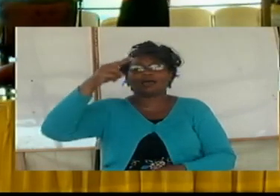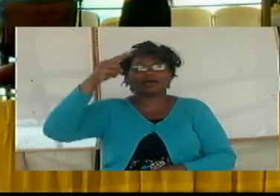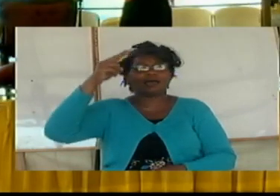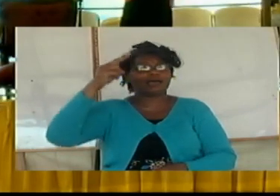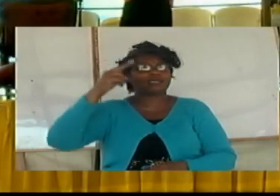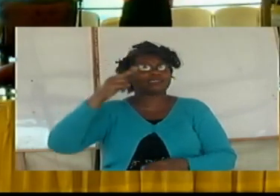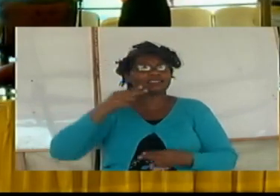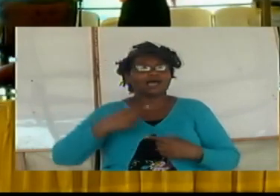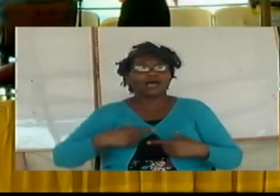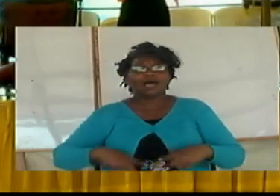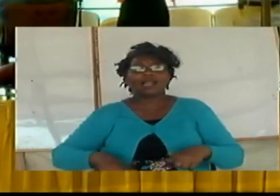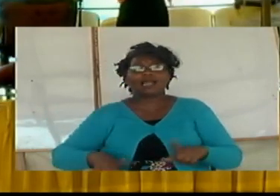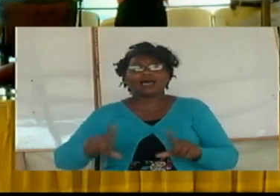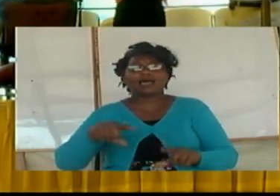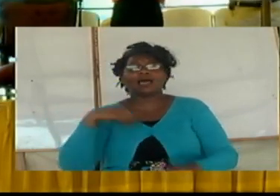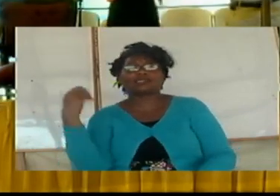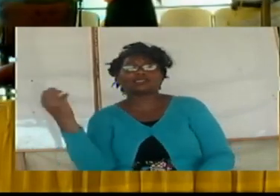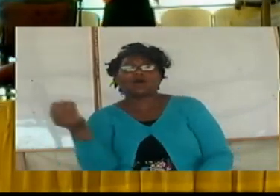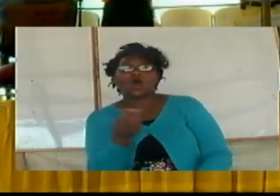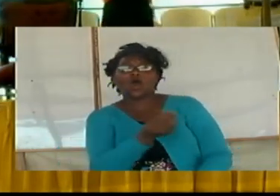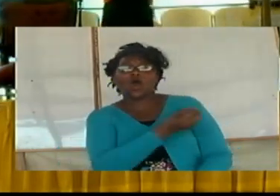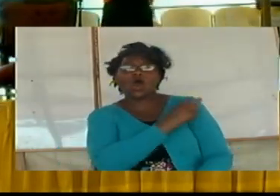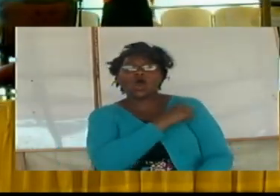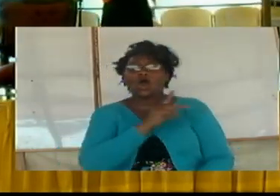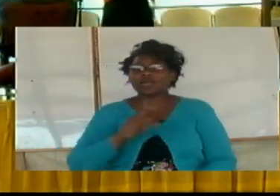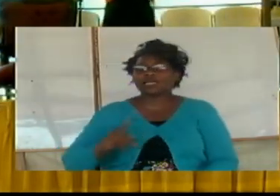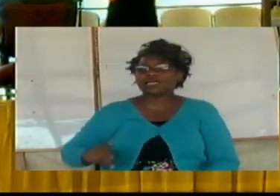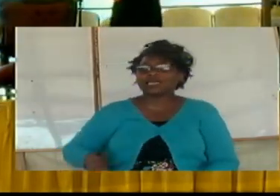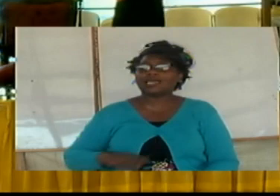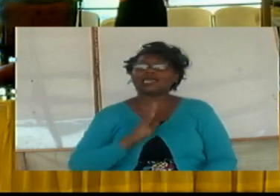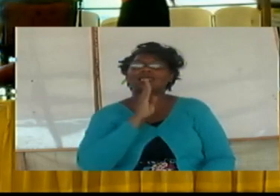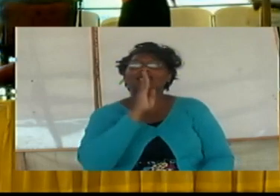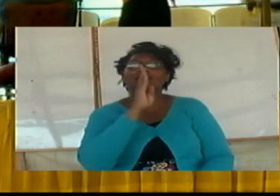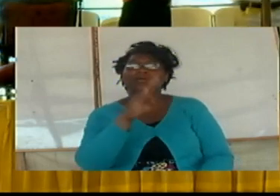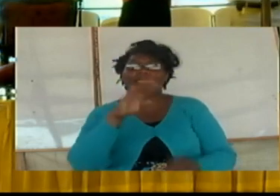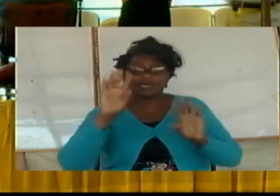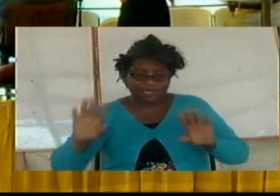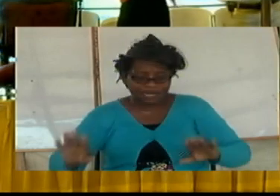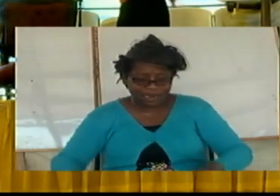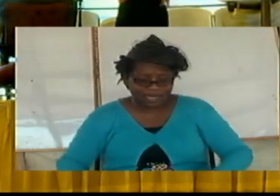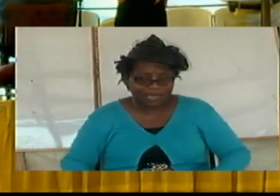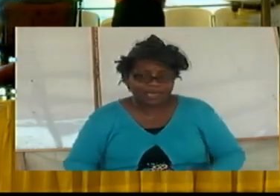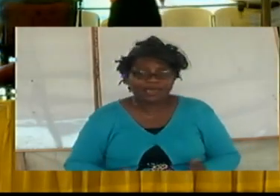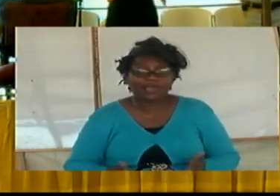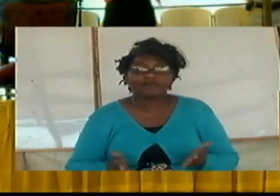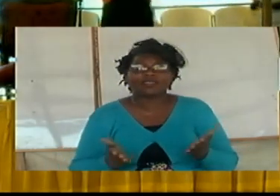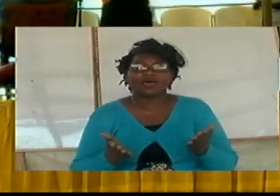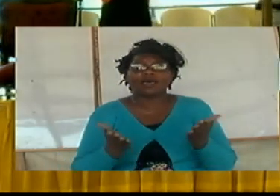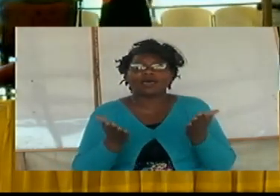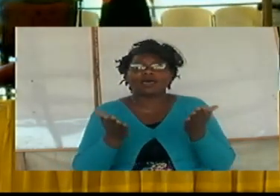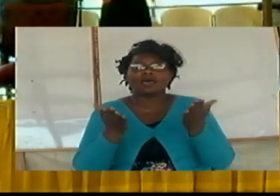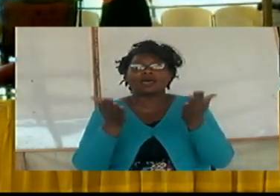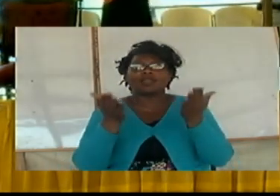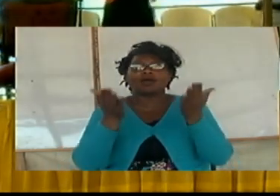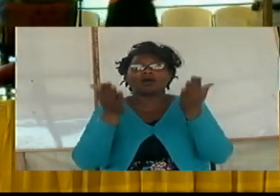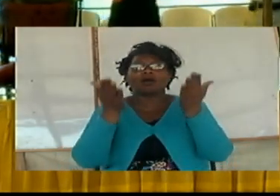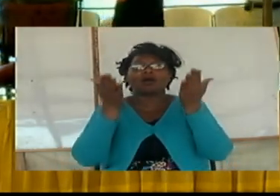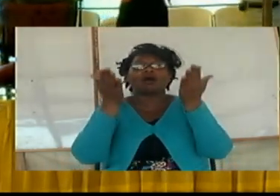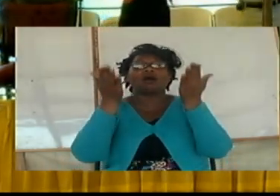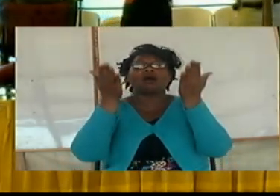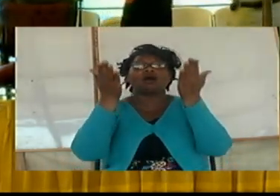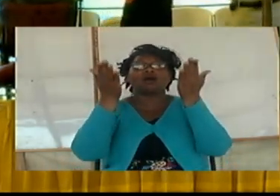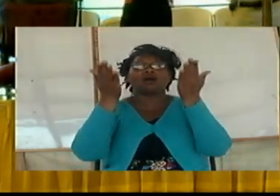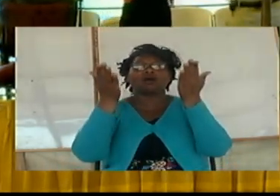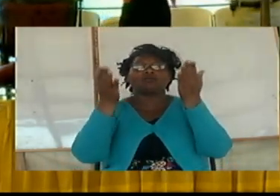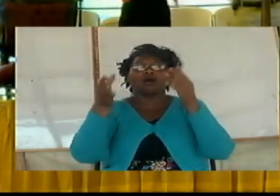morning. Oh God, hallelujah. Hallelujah. Hallelujah. Come on, worship him, somebody. Come on.